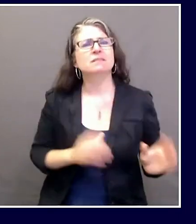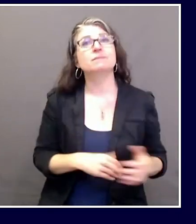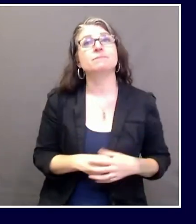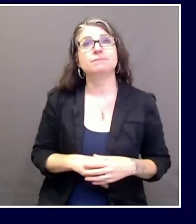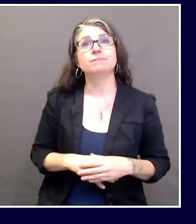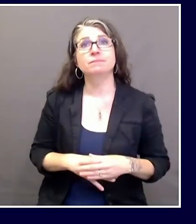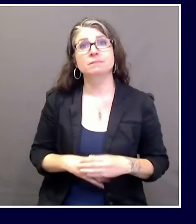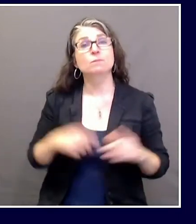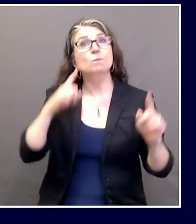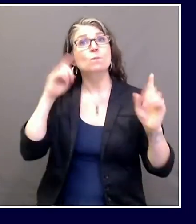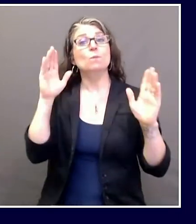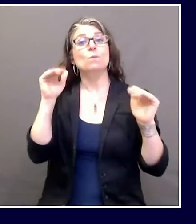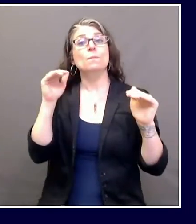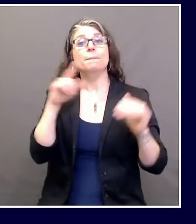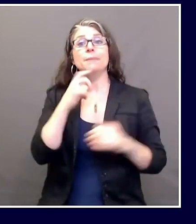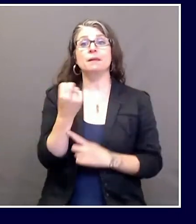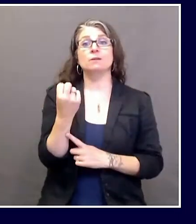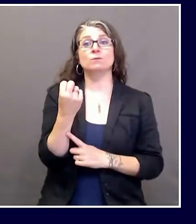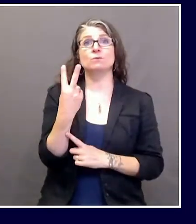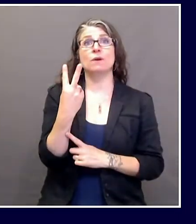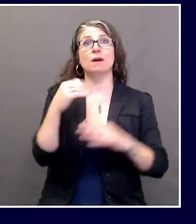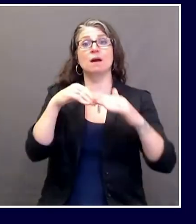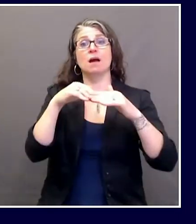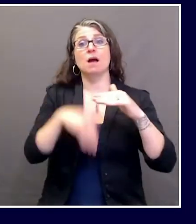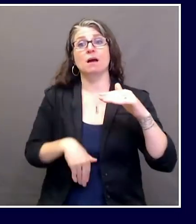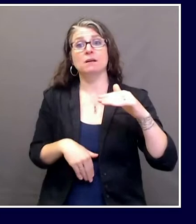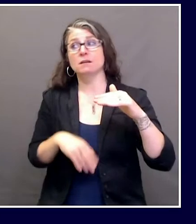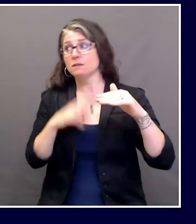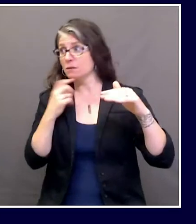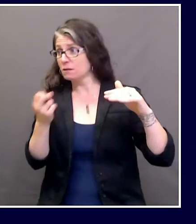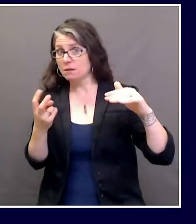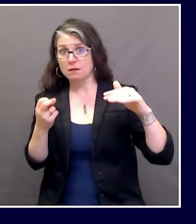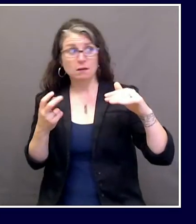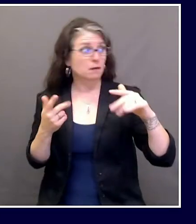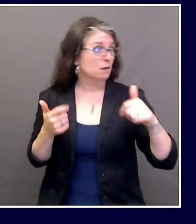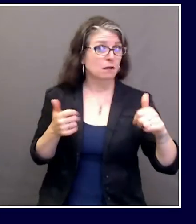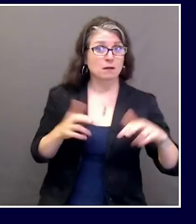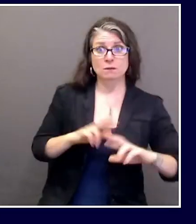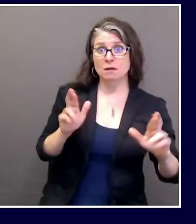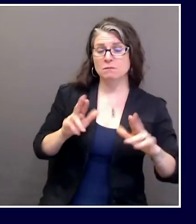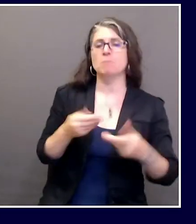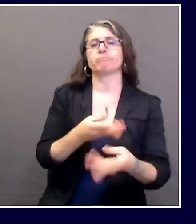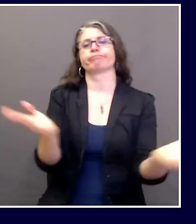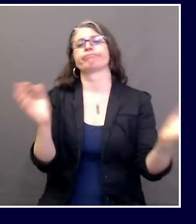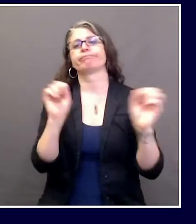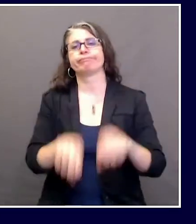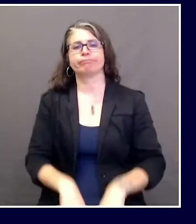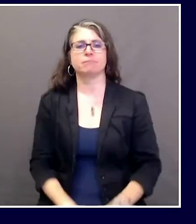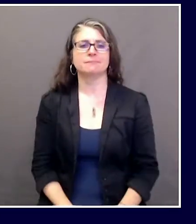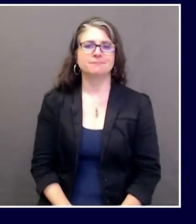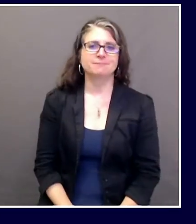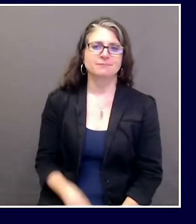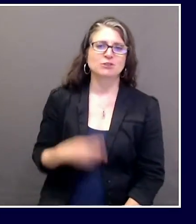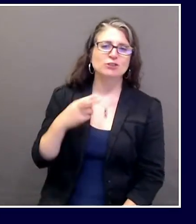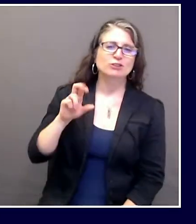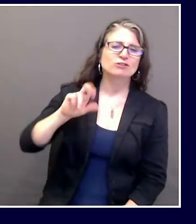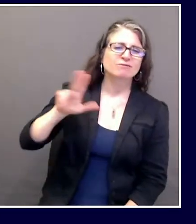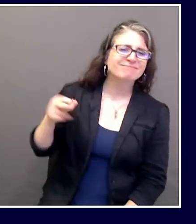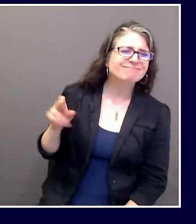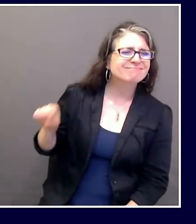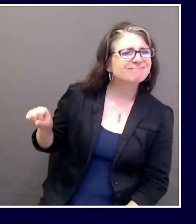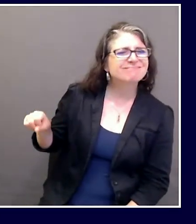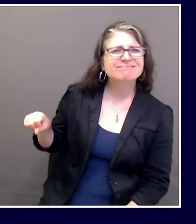12. So our work is not done. Chris, to underscore that just a little bit, I know, I think